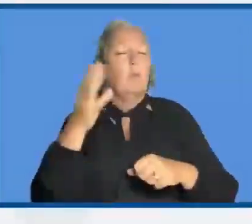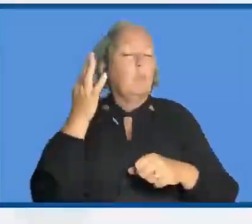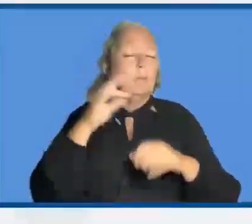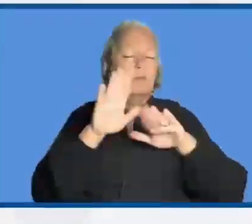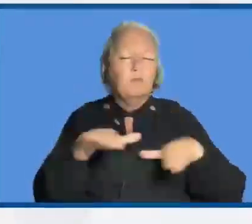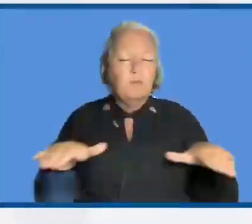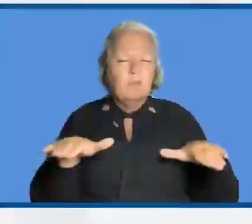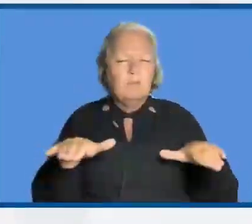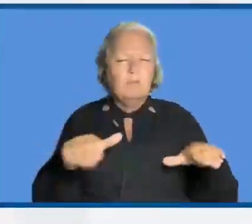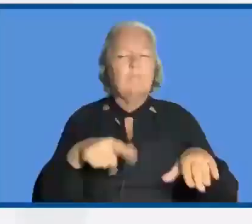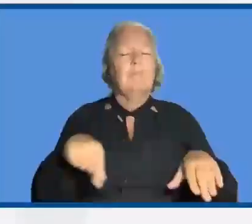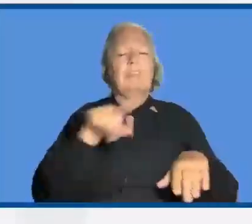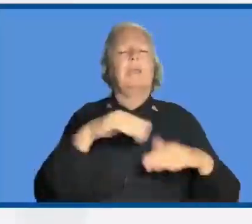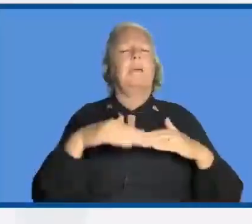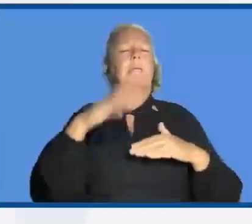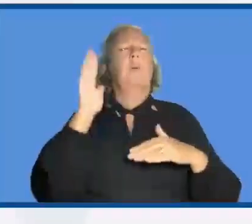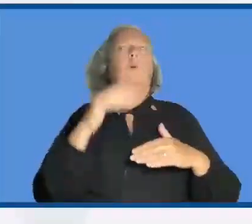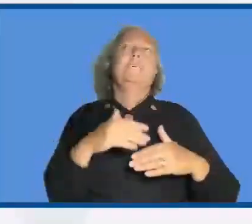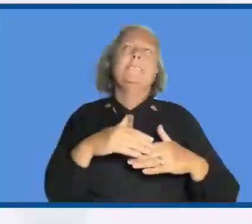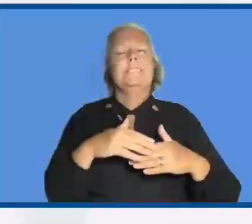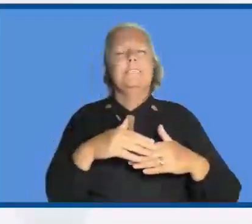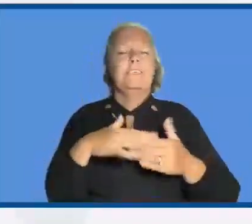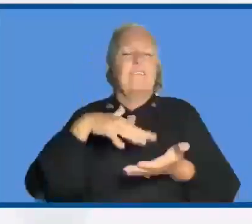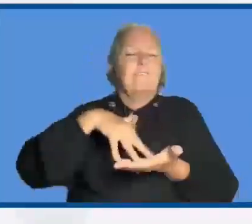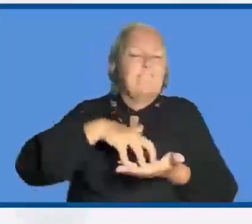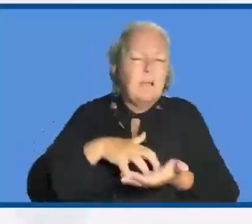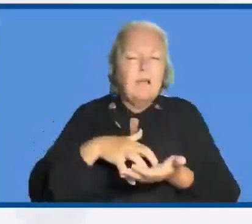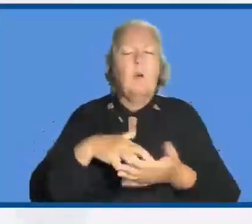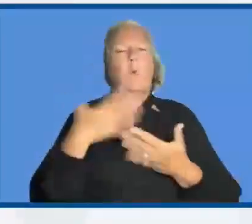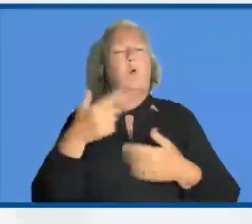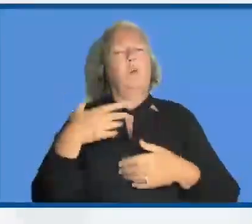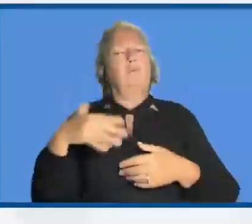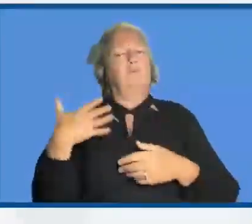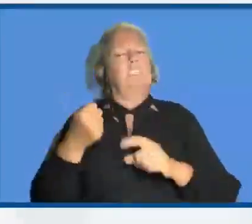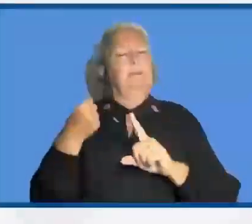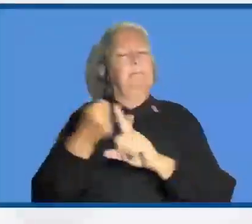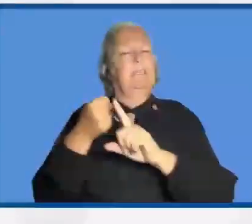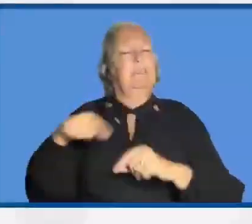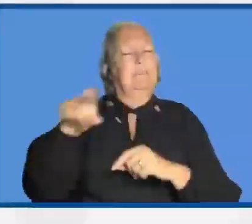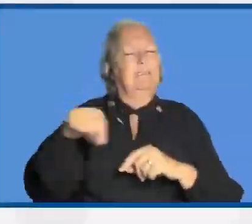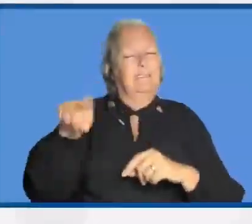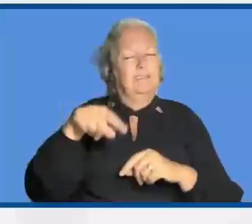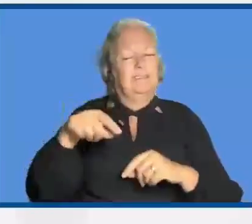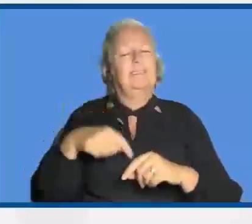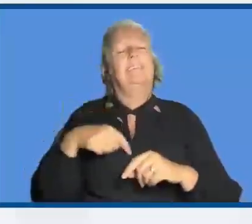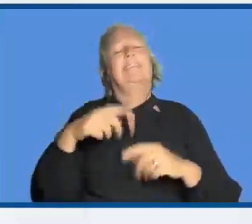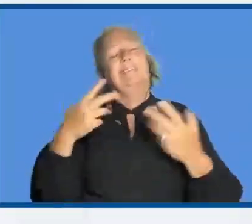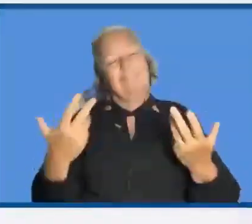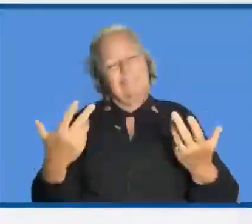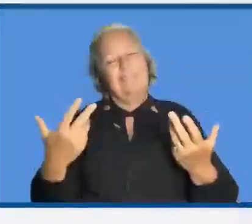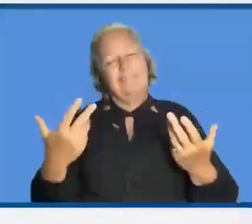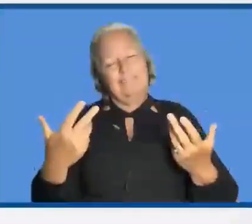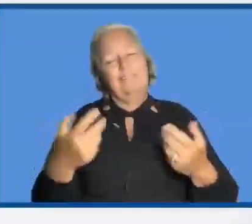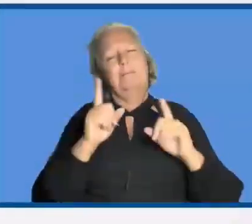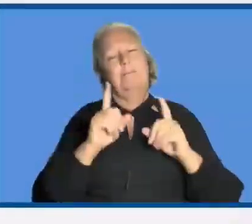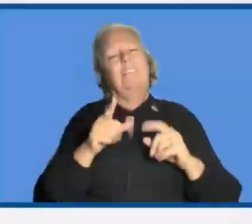more vulnerable or were more impacted. So that was a very first clear sign of